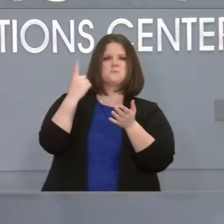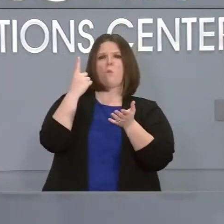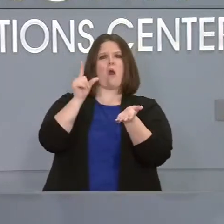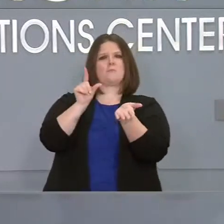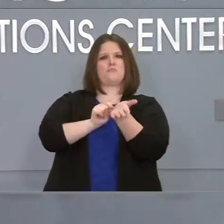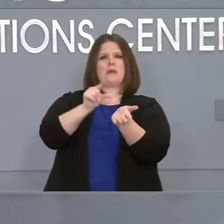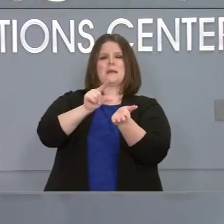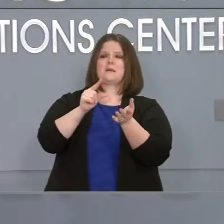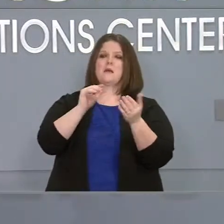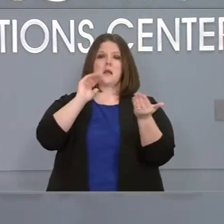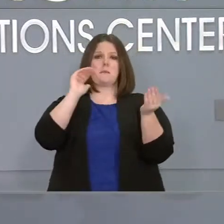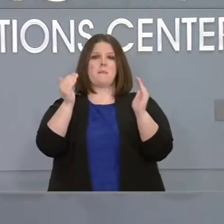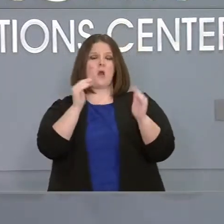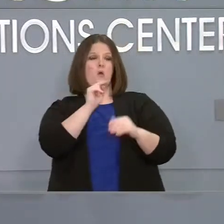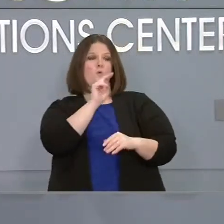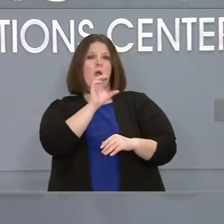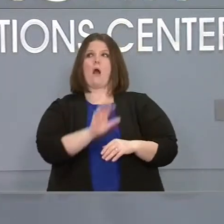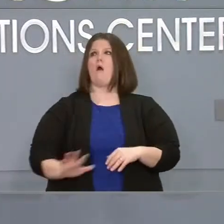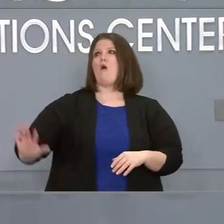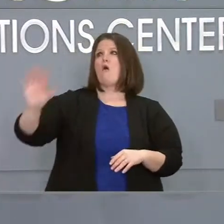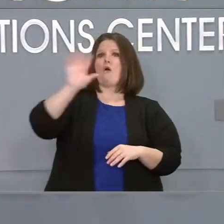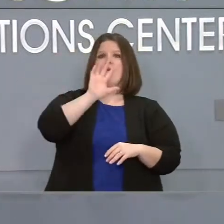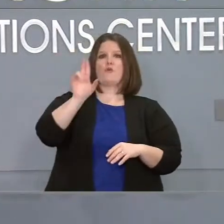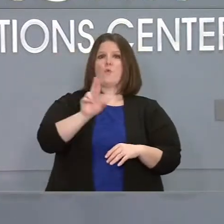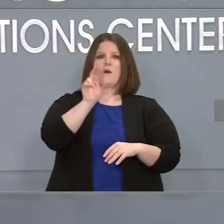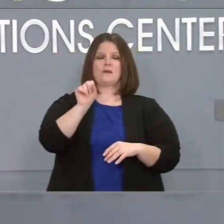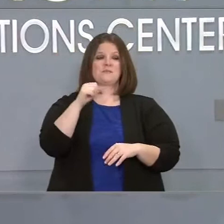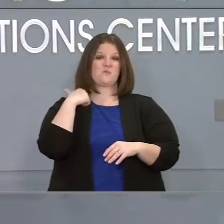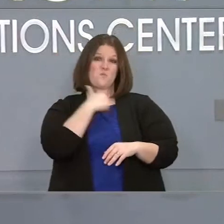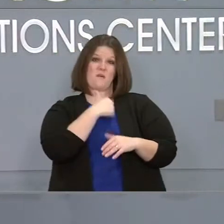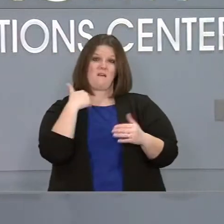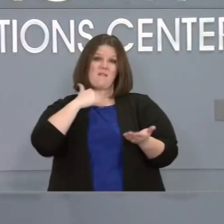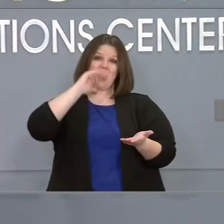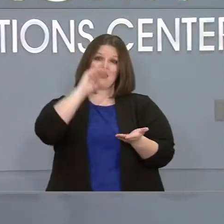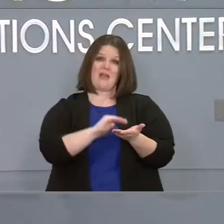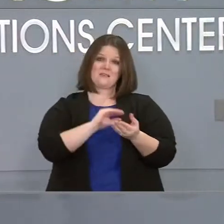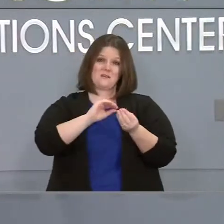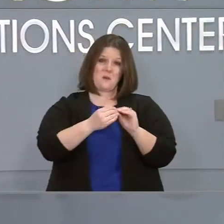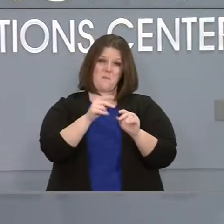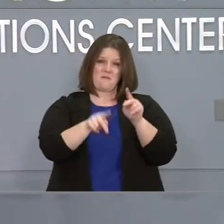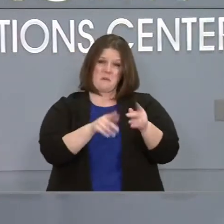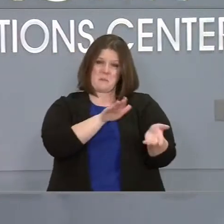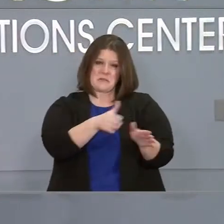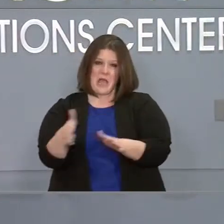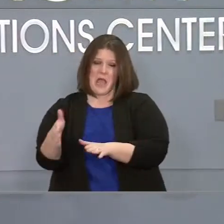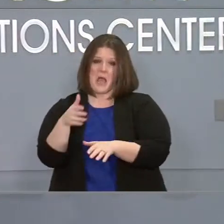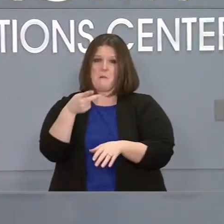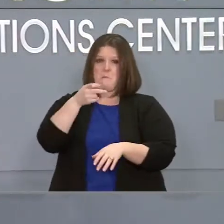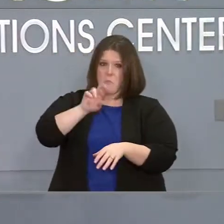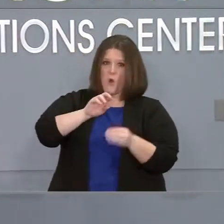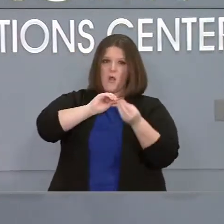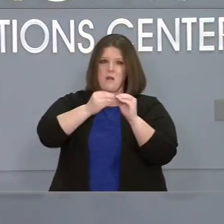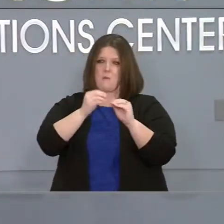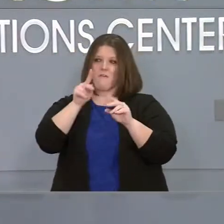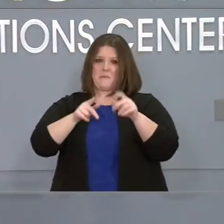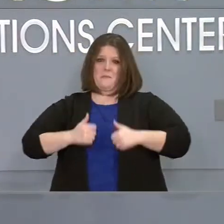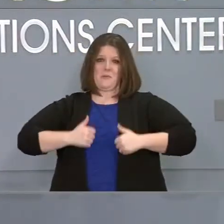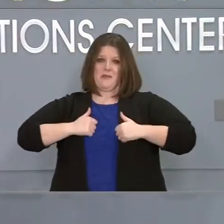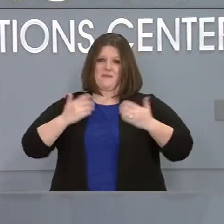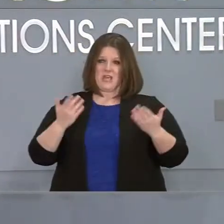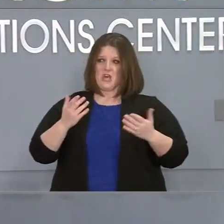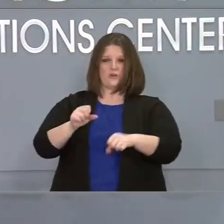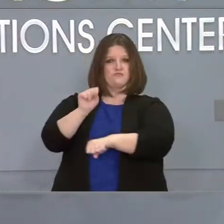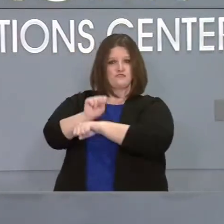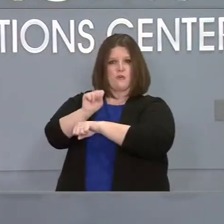per capita and job loss per capita. So we've made the right calls with the information that we have had.